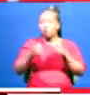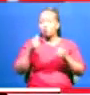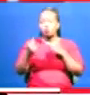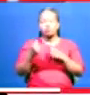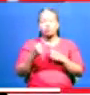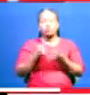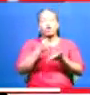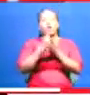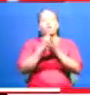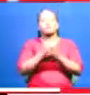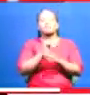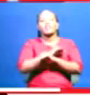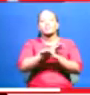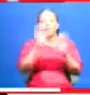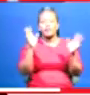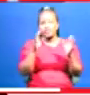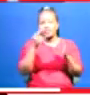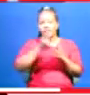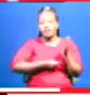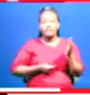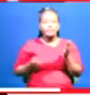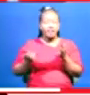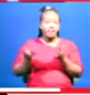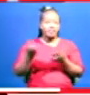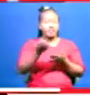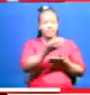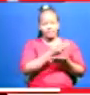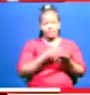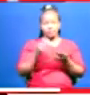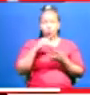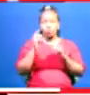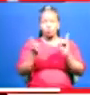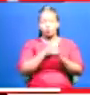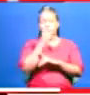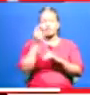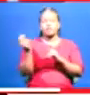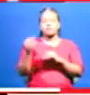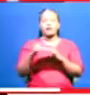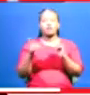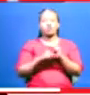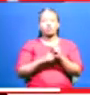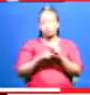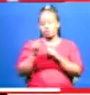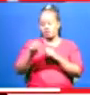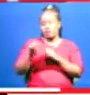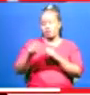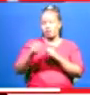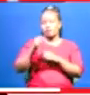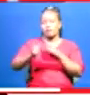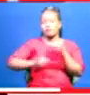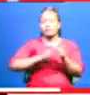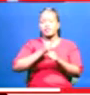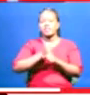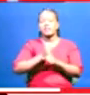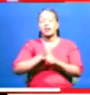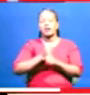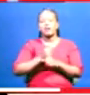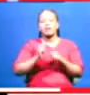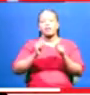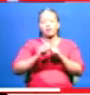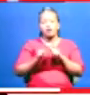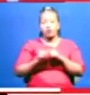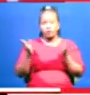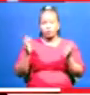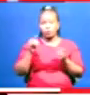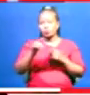our tax regime will take effect by June 2023, that is this year, and it will be